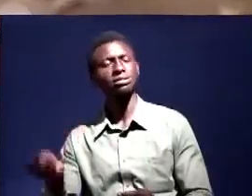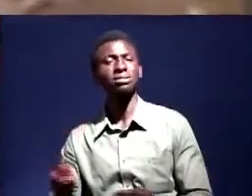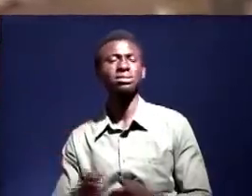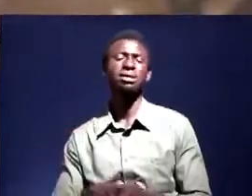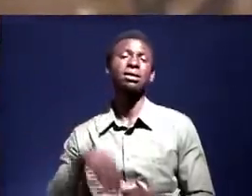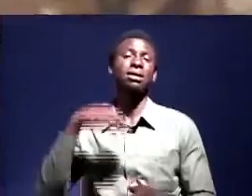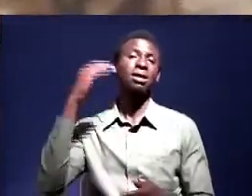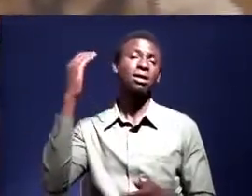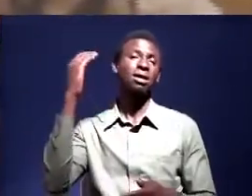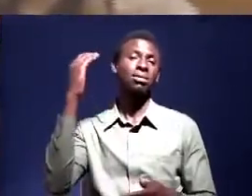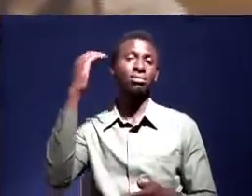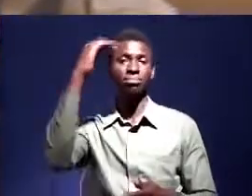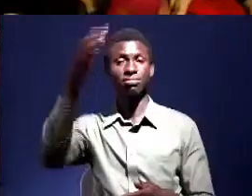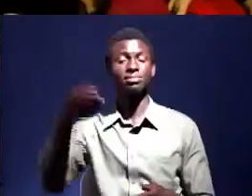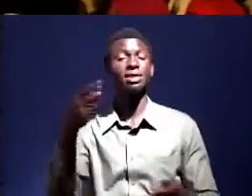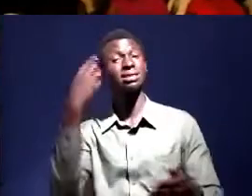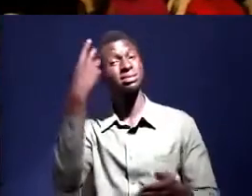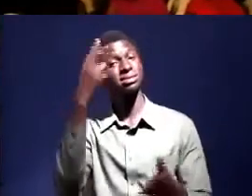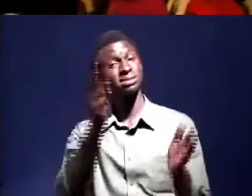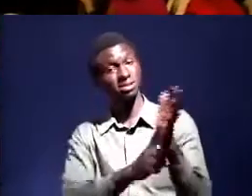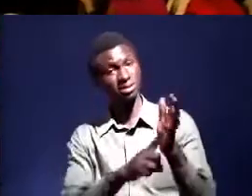That submarine was